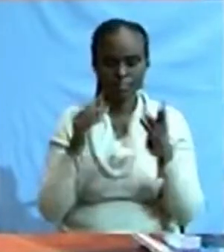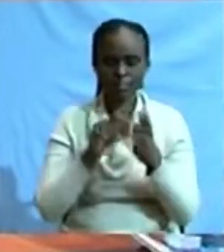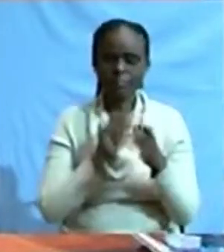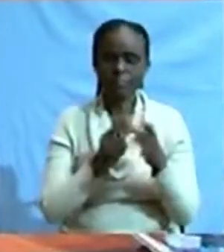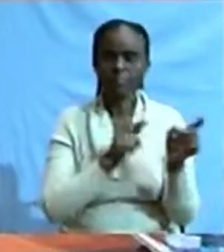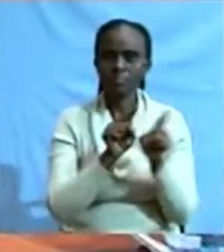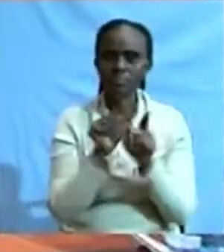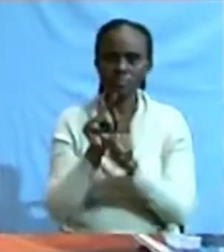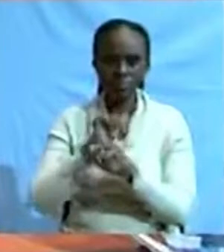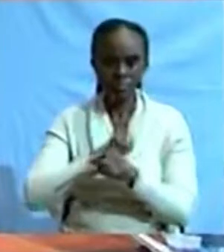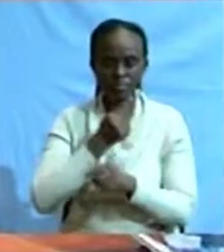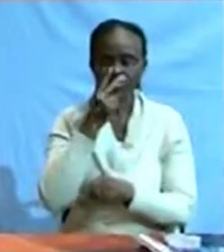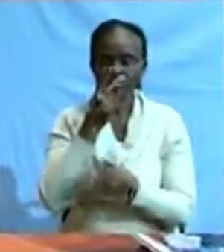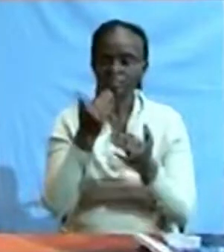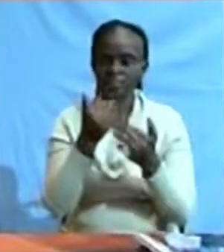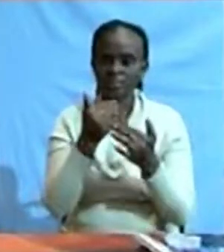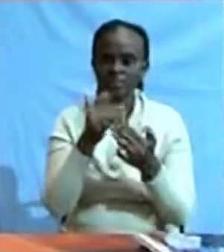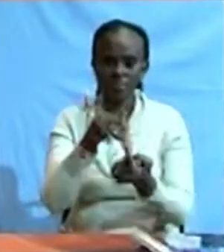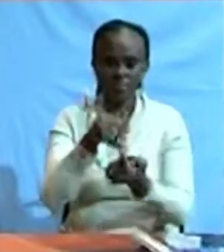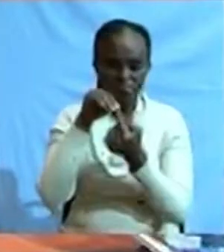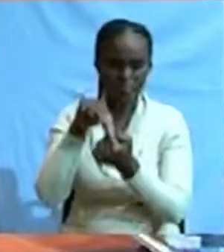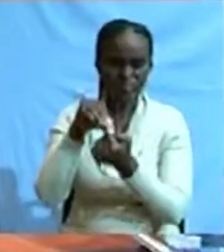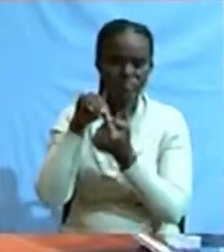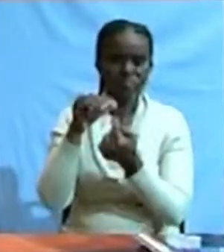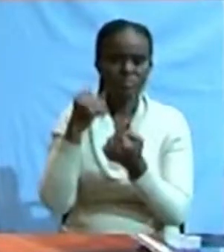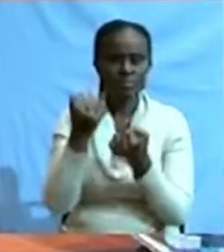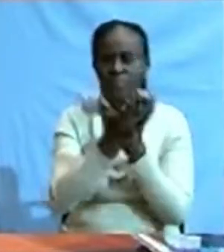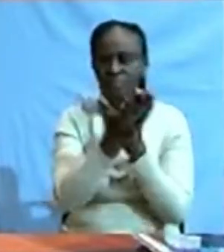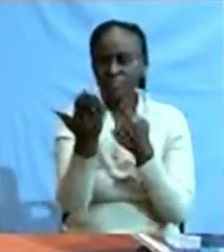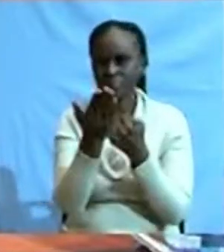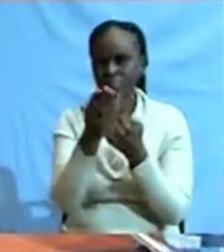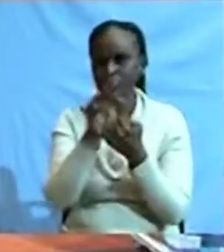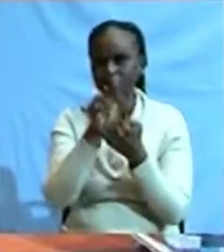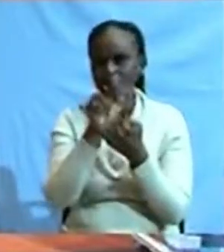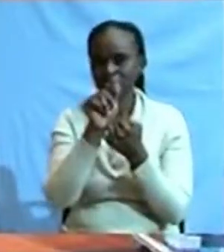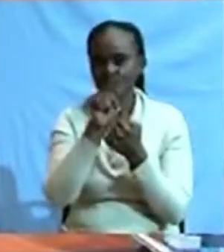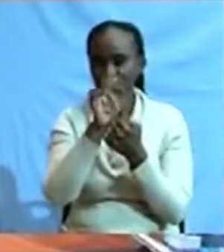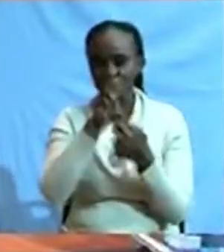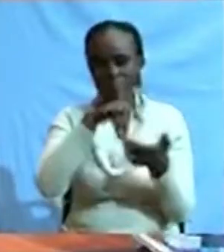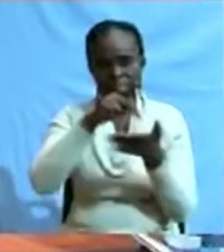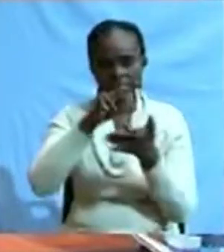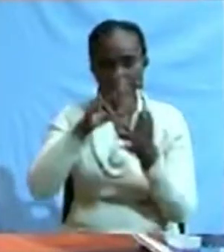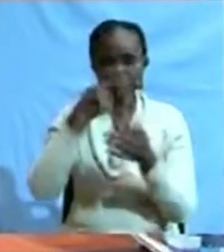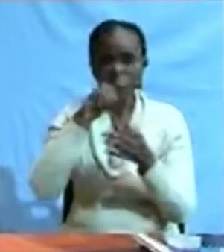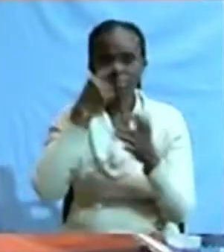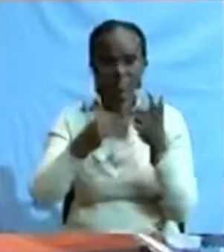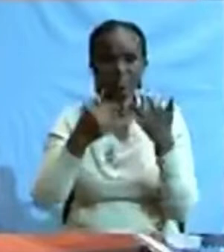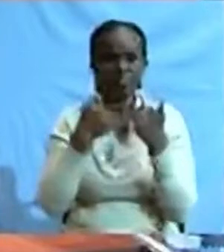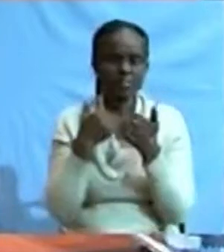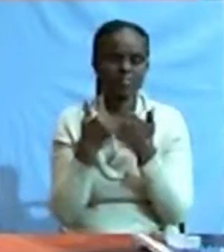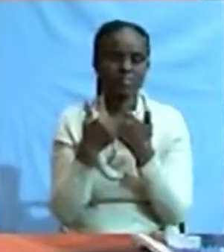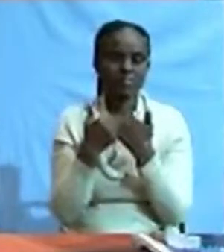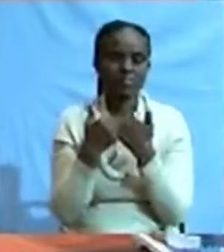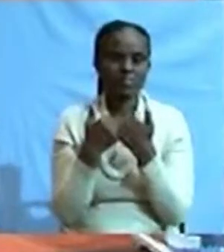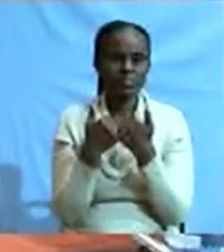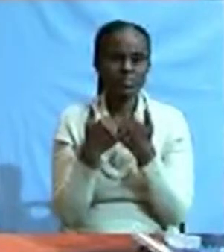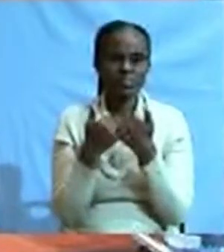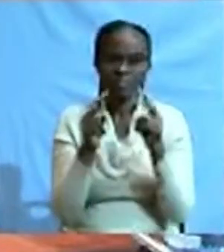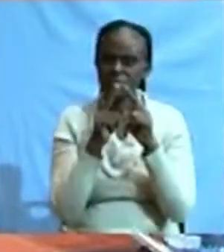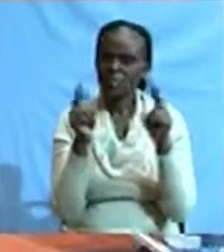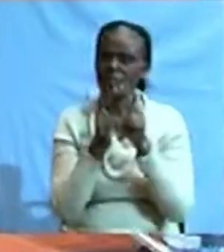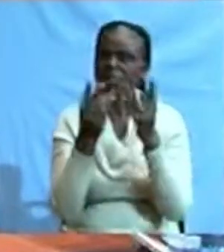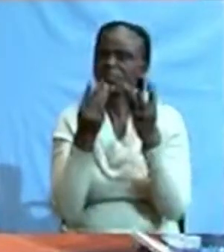also looking at exempting the ratepayers, those that have been consistent, though there are very